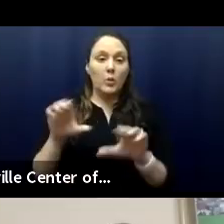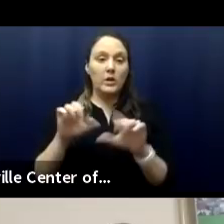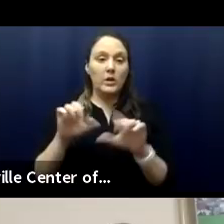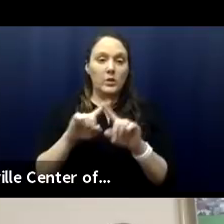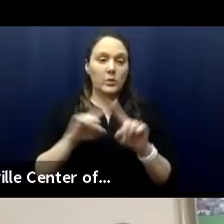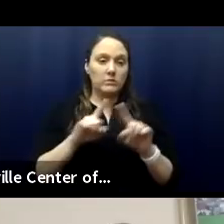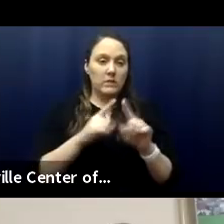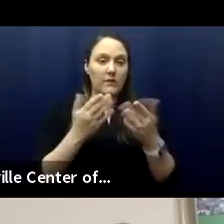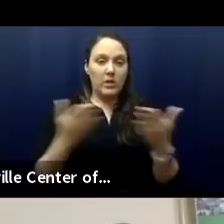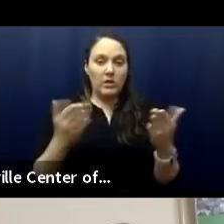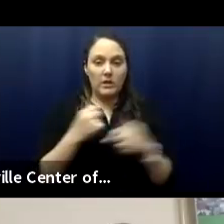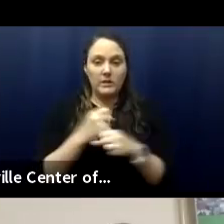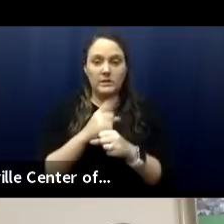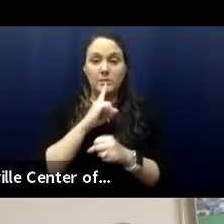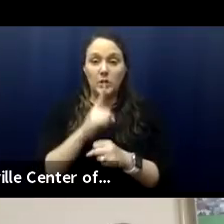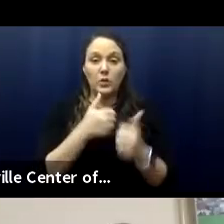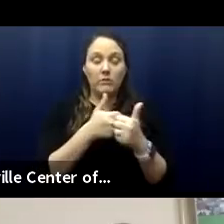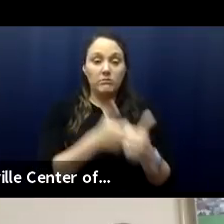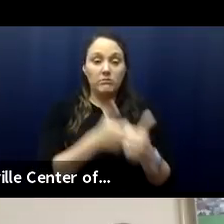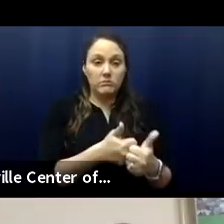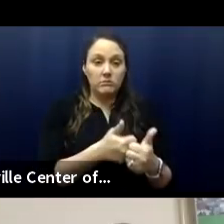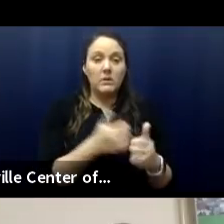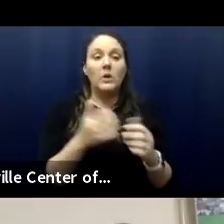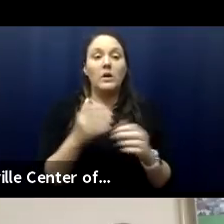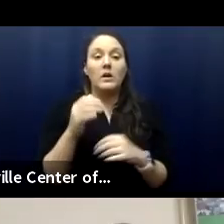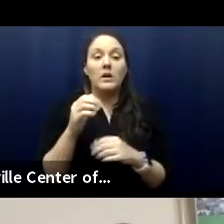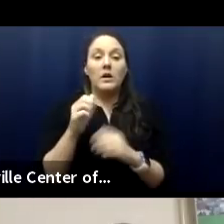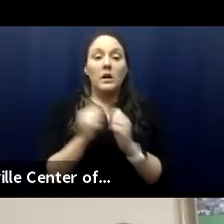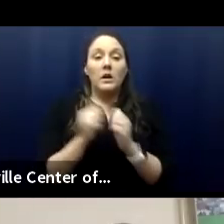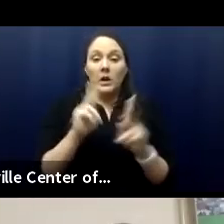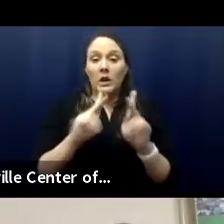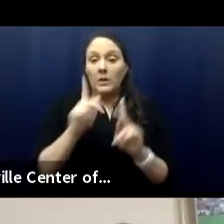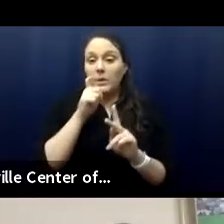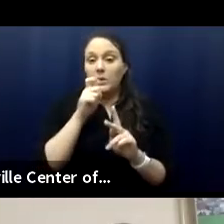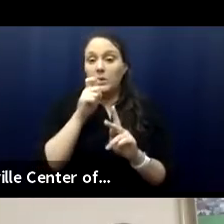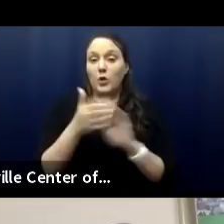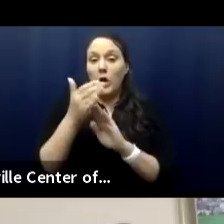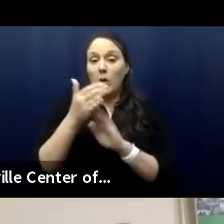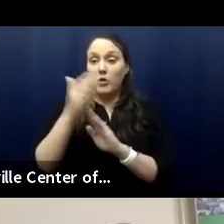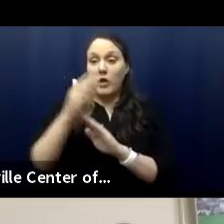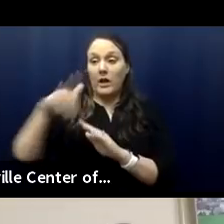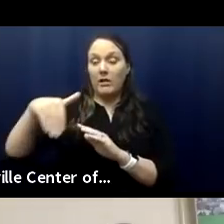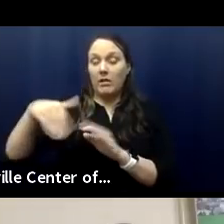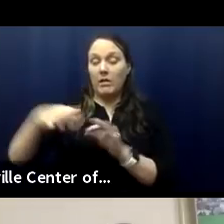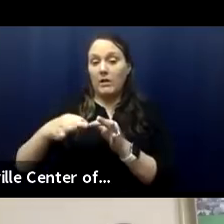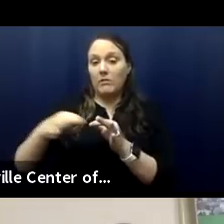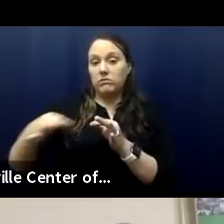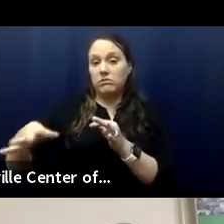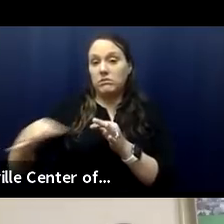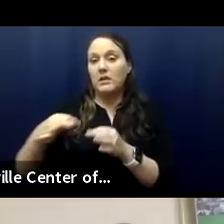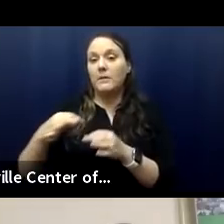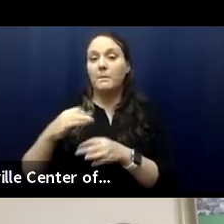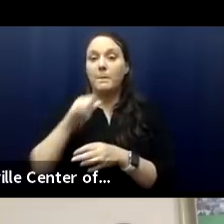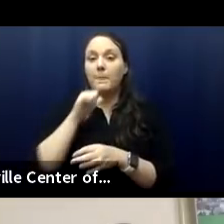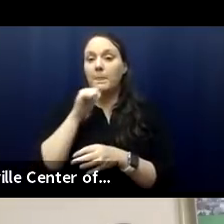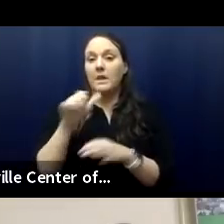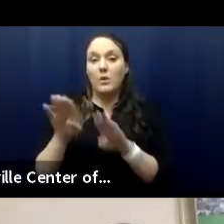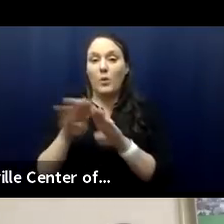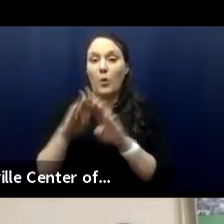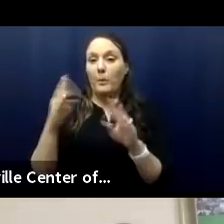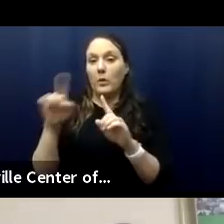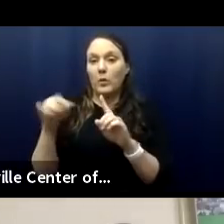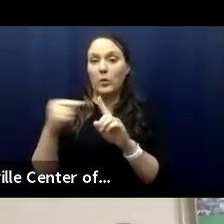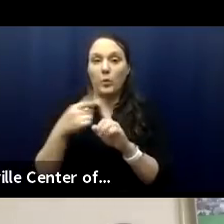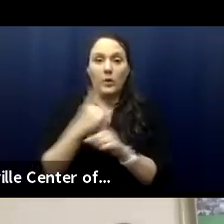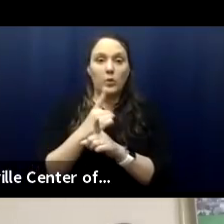compliance with people that operate later in the evening and aren't even open when we're regularly at work.